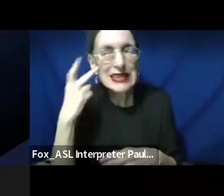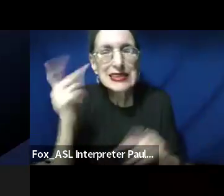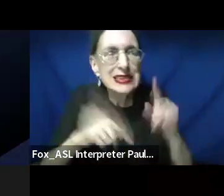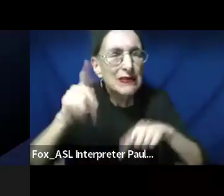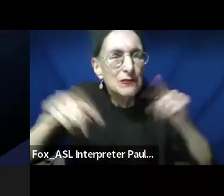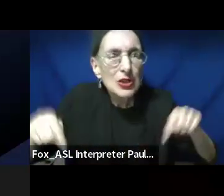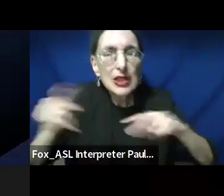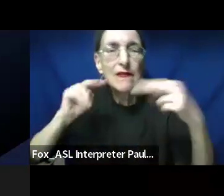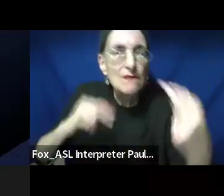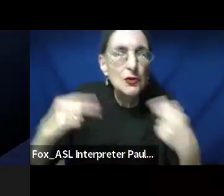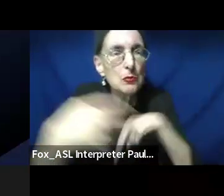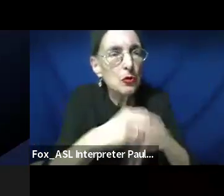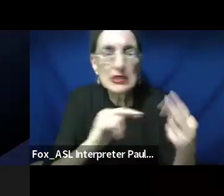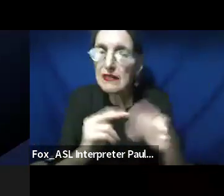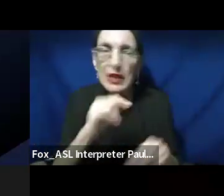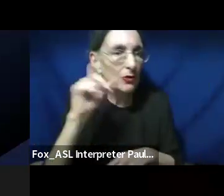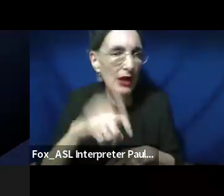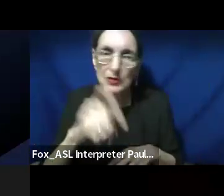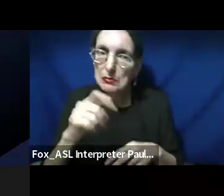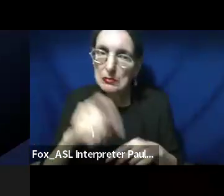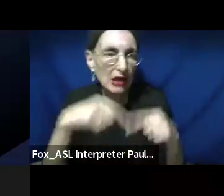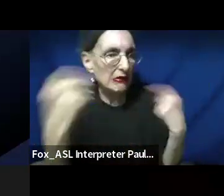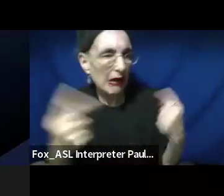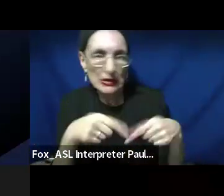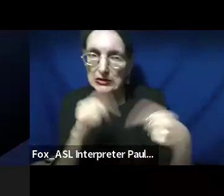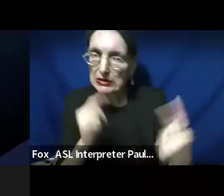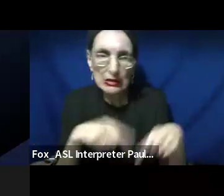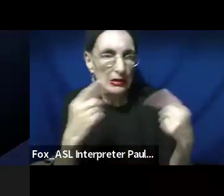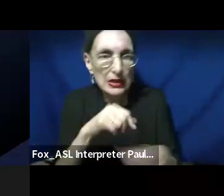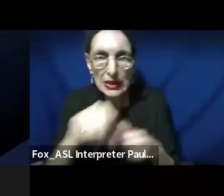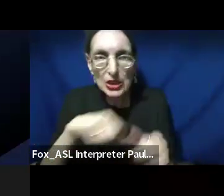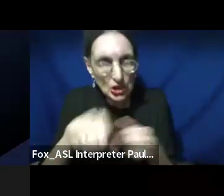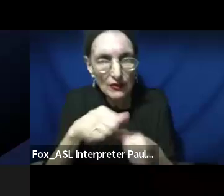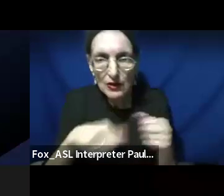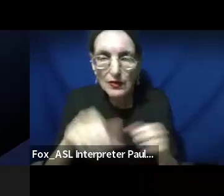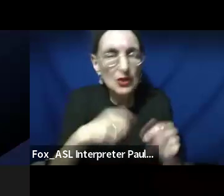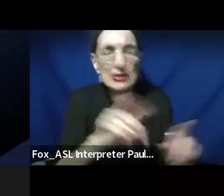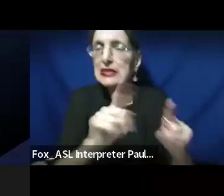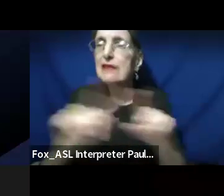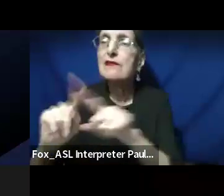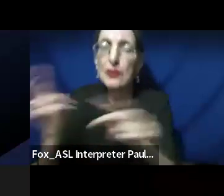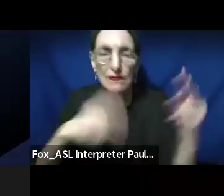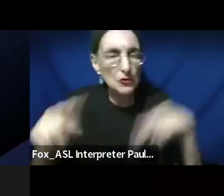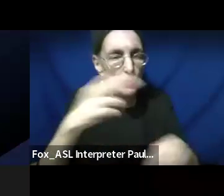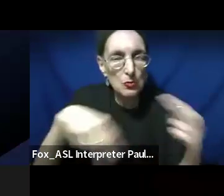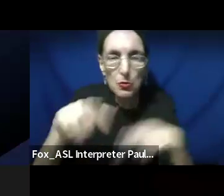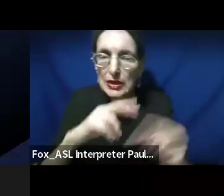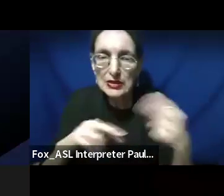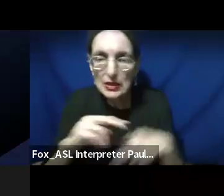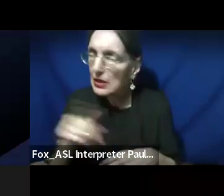don't have to be against each other. Mhm. Thank you, Jen. Yeah, for reflecting that